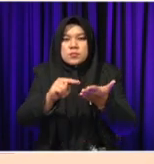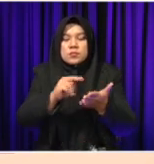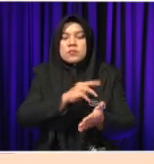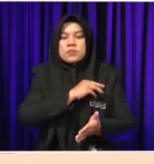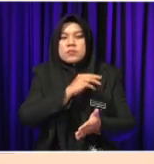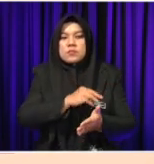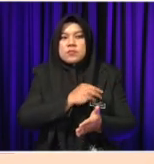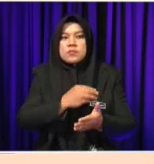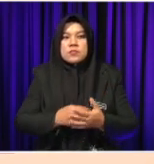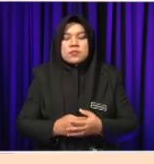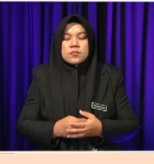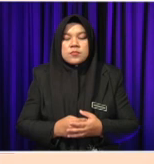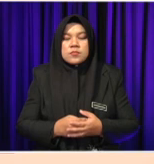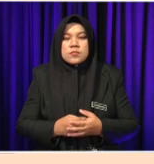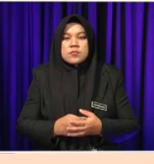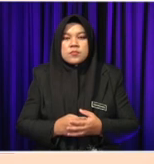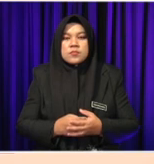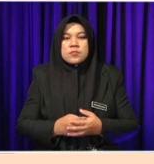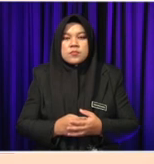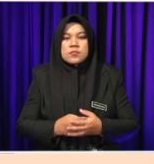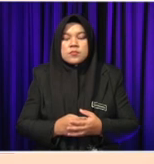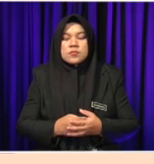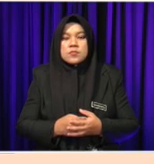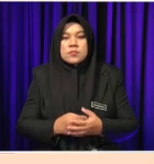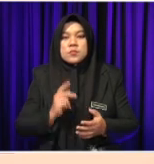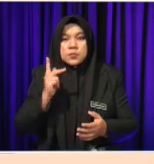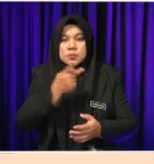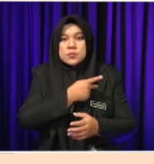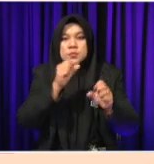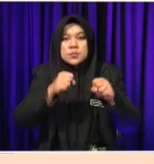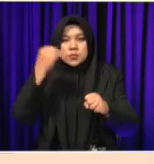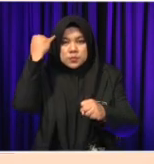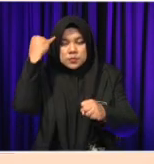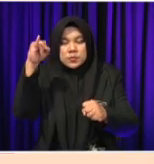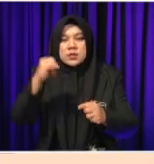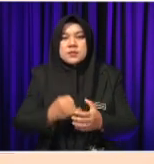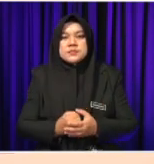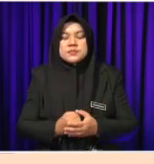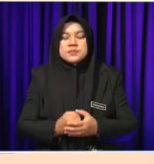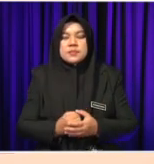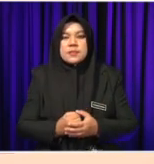read this poem at least twice so that they get to get the idea from the moral values.